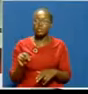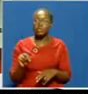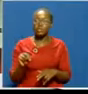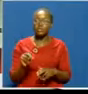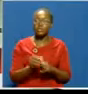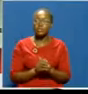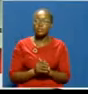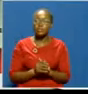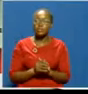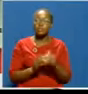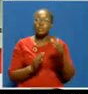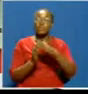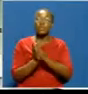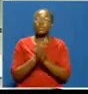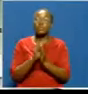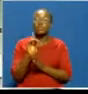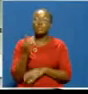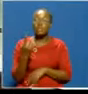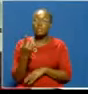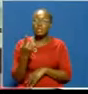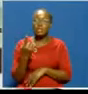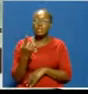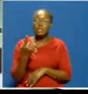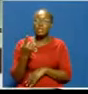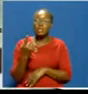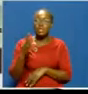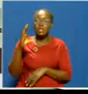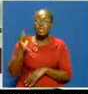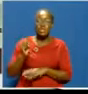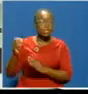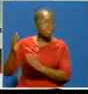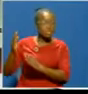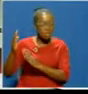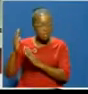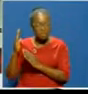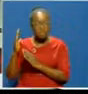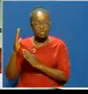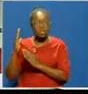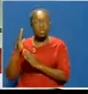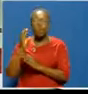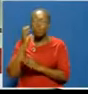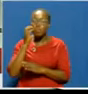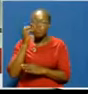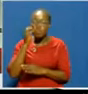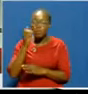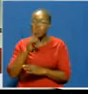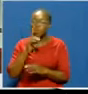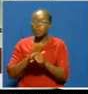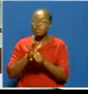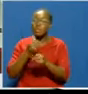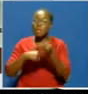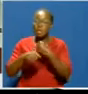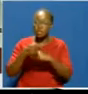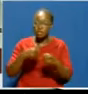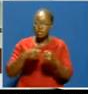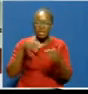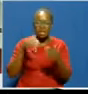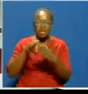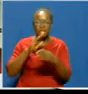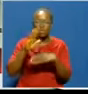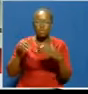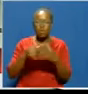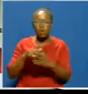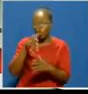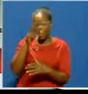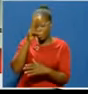bulletin with our top story. Interior Cabinet Secretary Dr. Fred Matiang’i has promised action will be taken against all the officers who